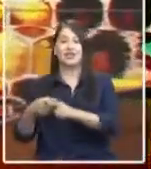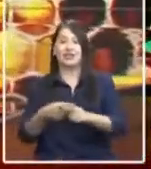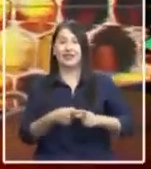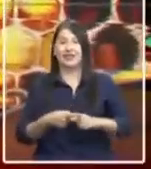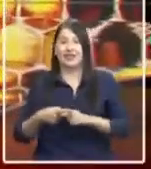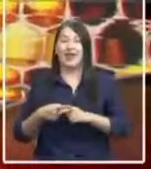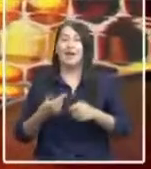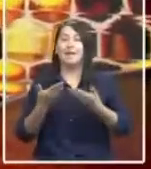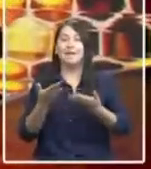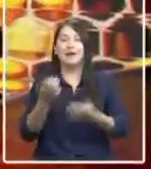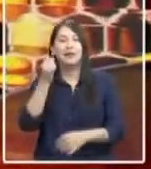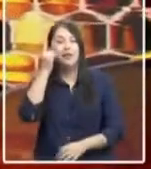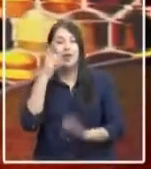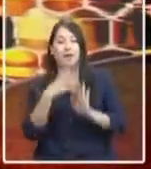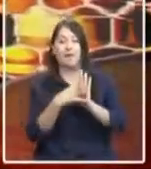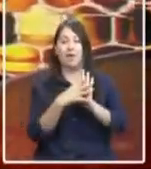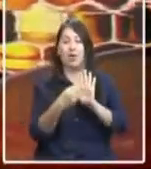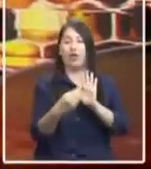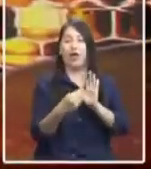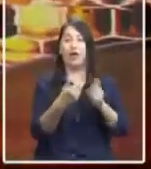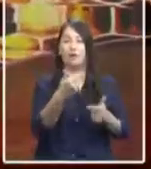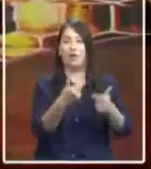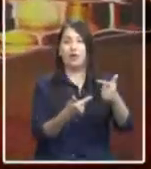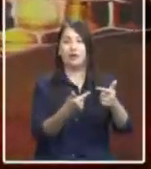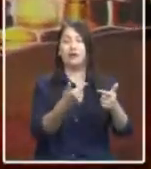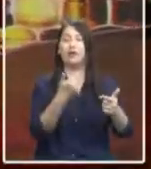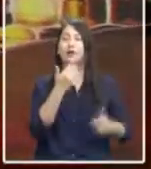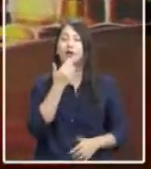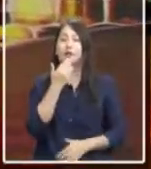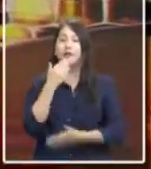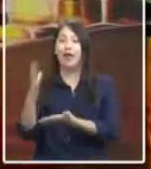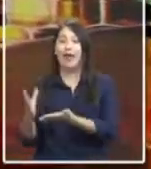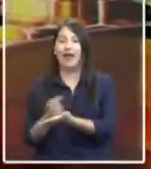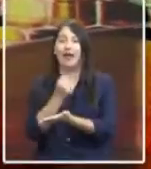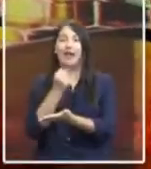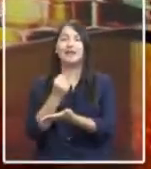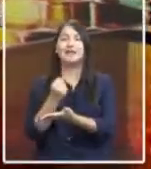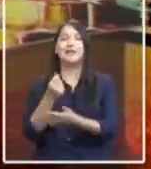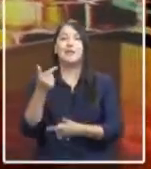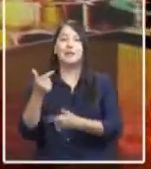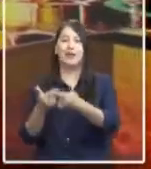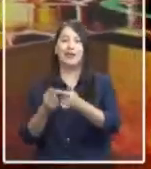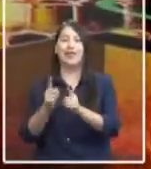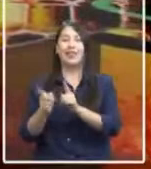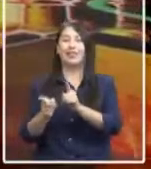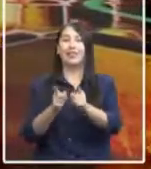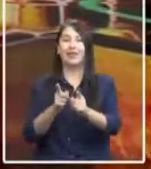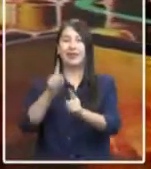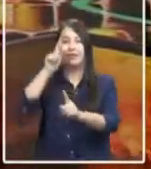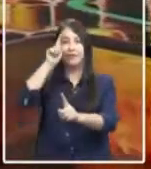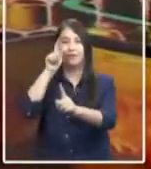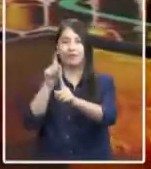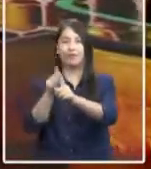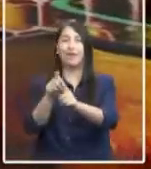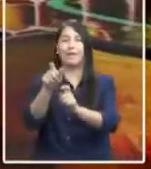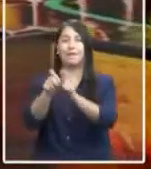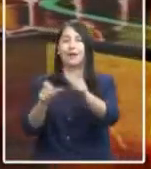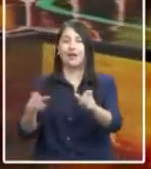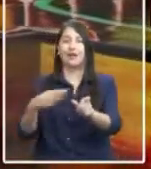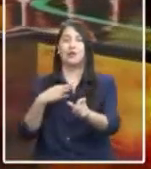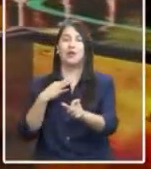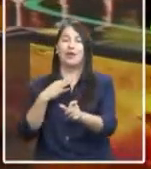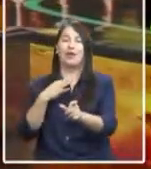no solamente los modelos políticos, sino que también los alcances de las políticas dirigidas hacia la ciudadanía y